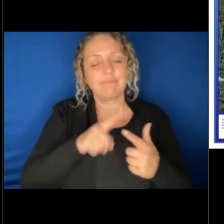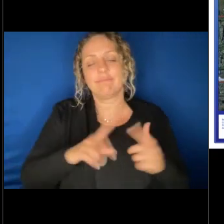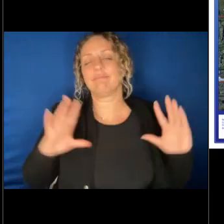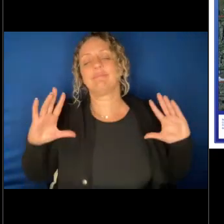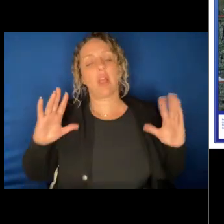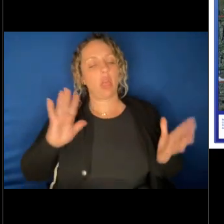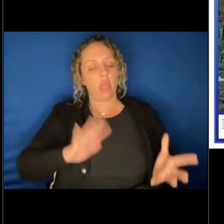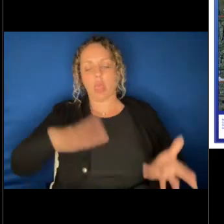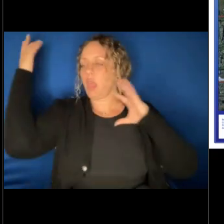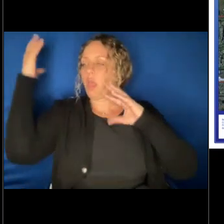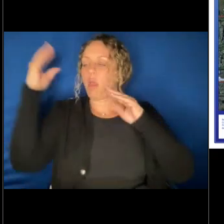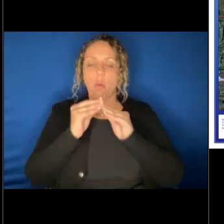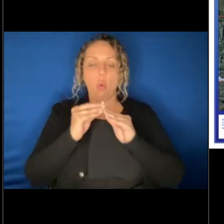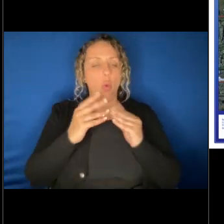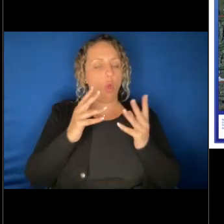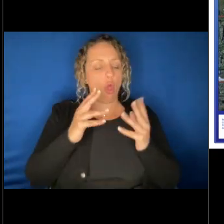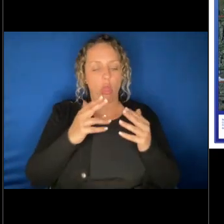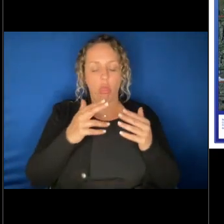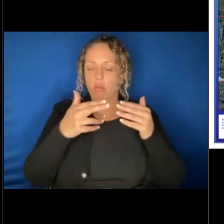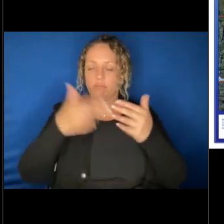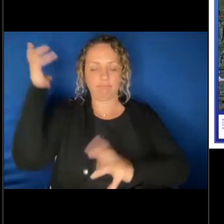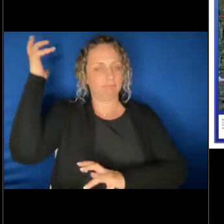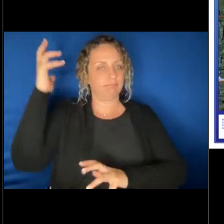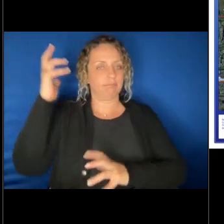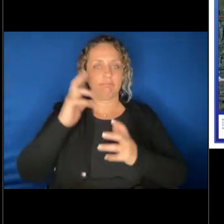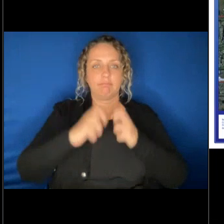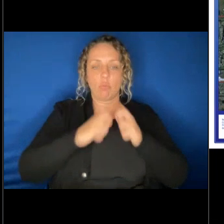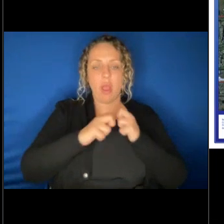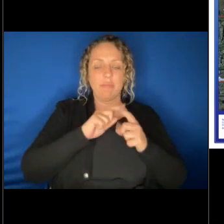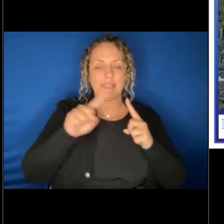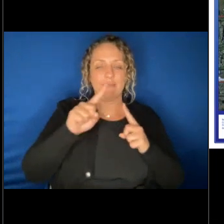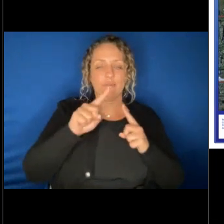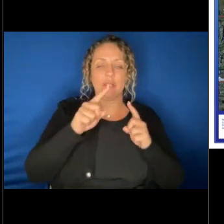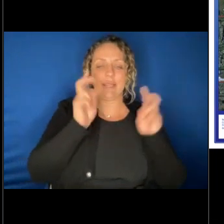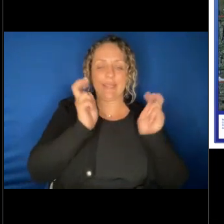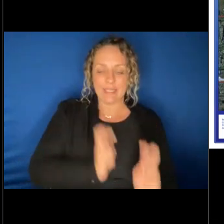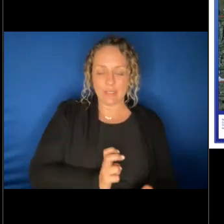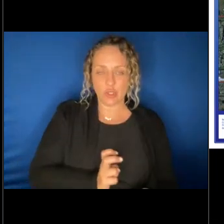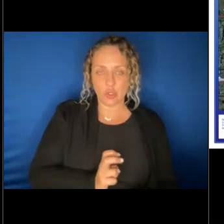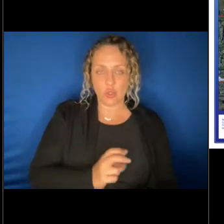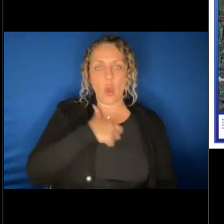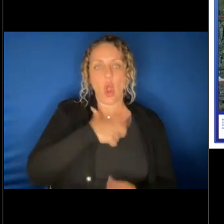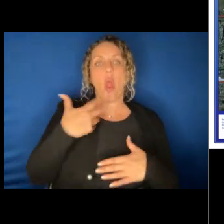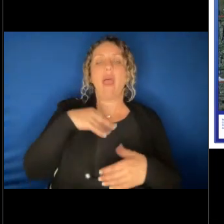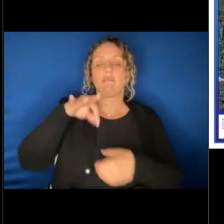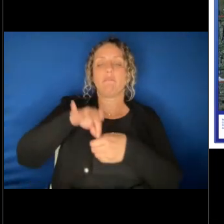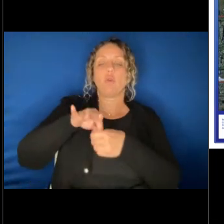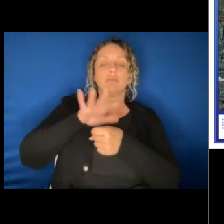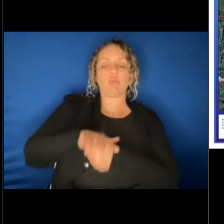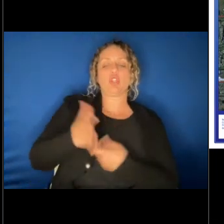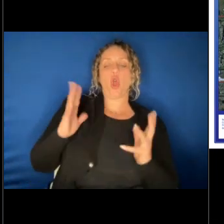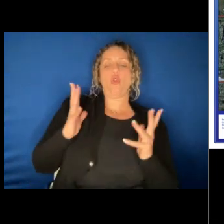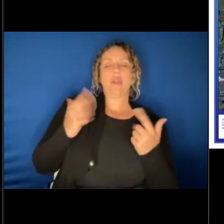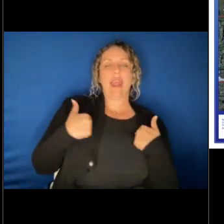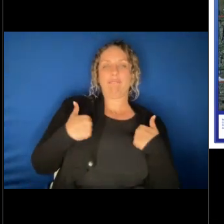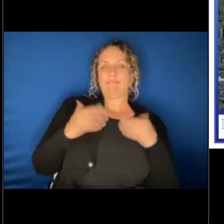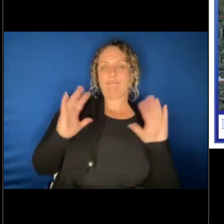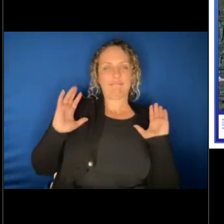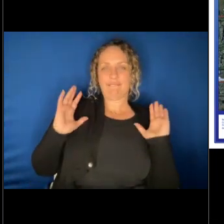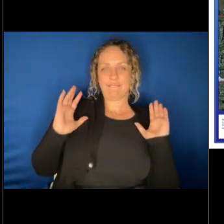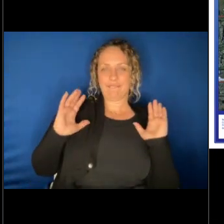up more red tape, and that comes with different issues. We already have a lot of voter suppression as it already is.